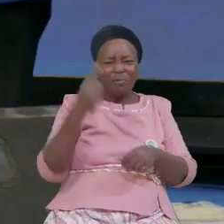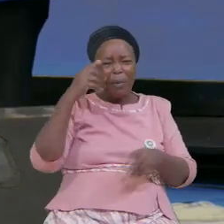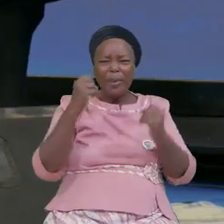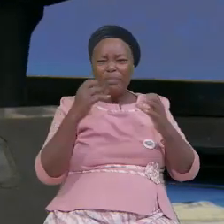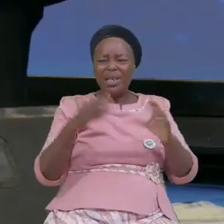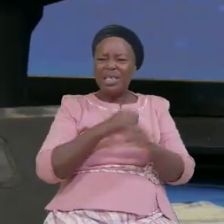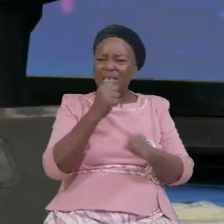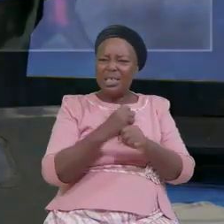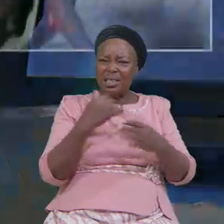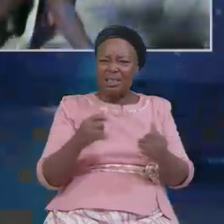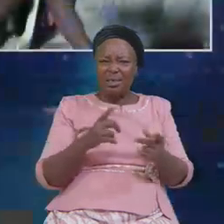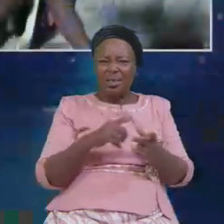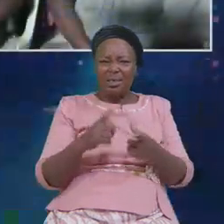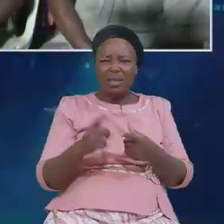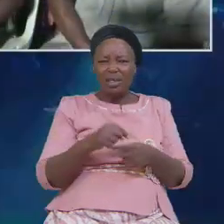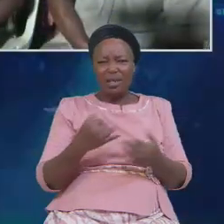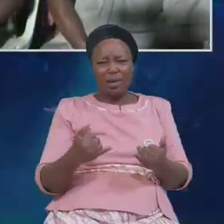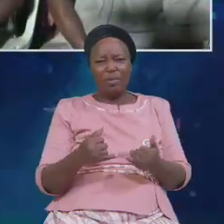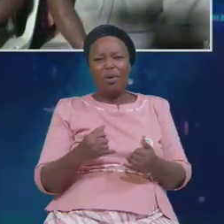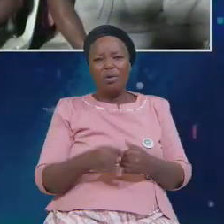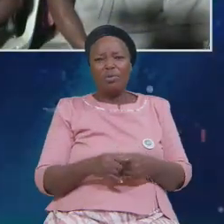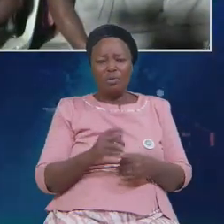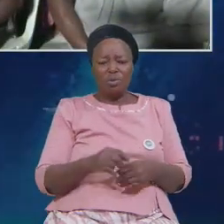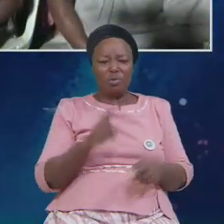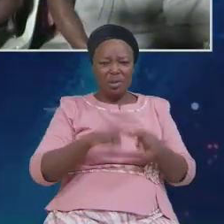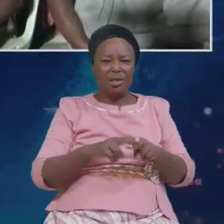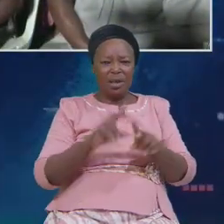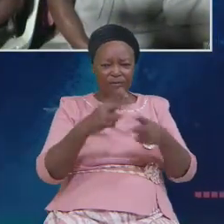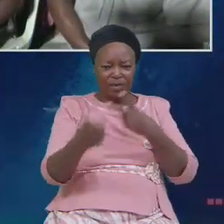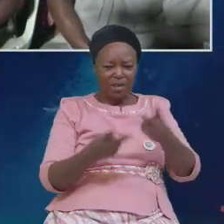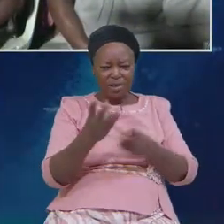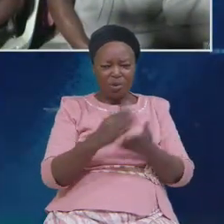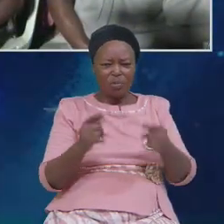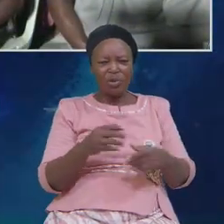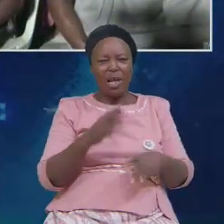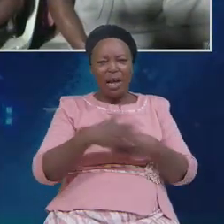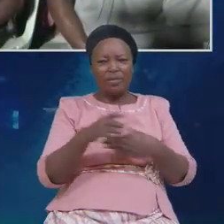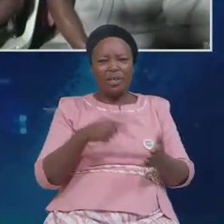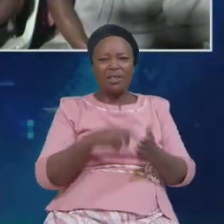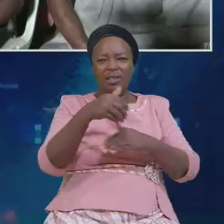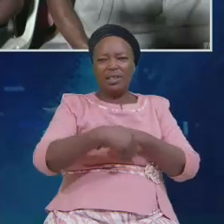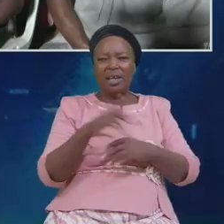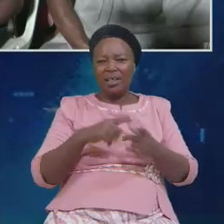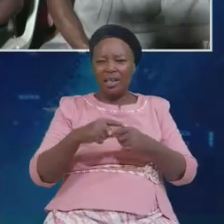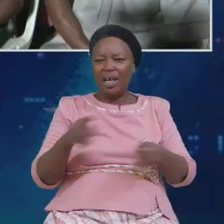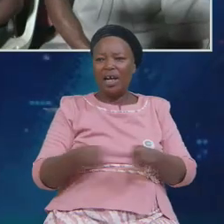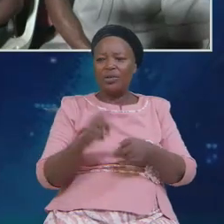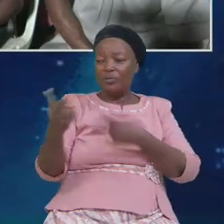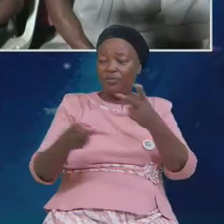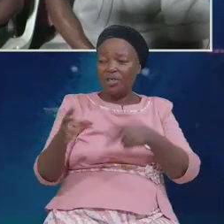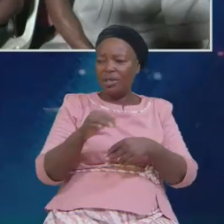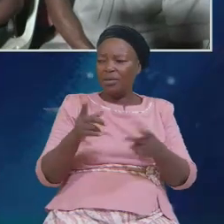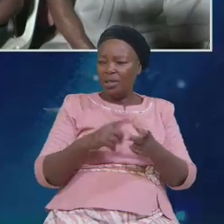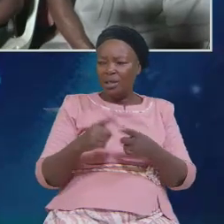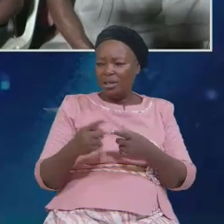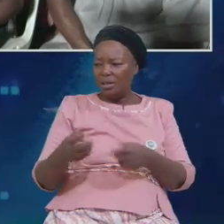you now visit somebody after tonight. And as you visit them, they say, the restroom. You say,